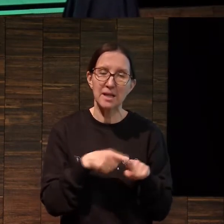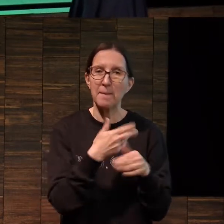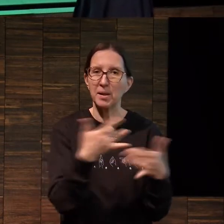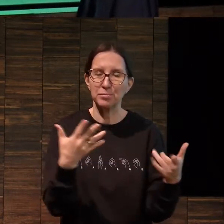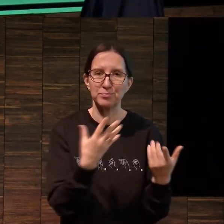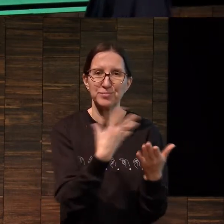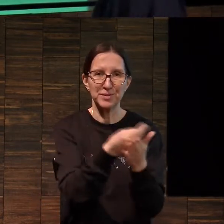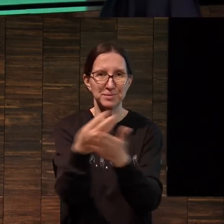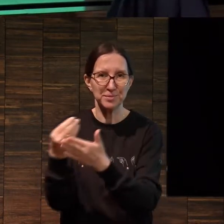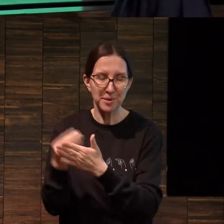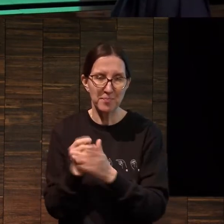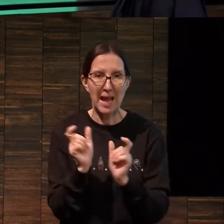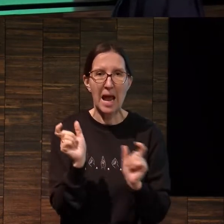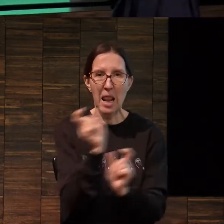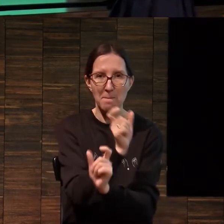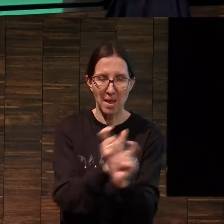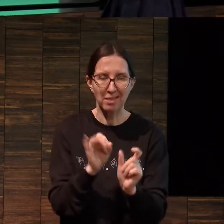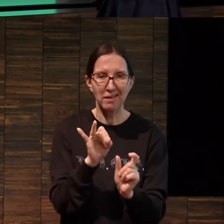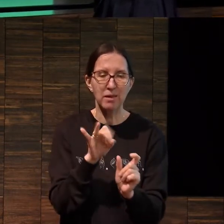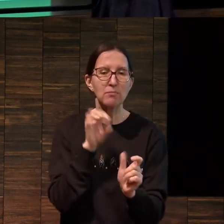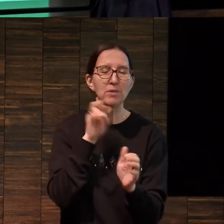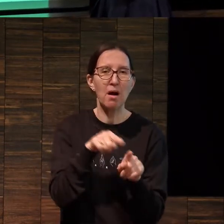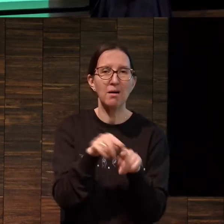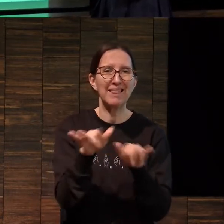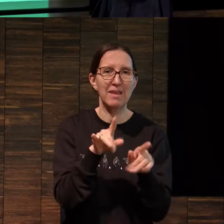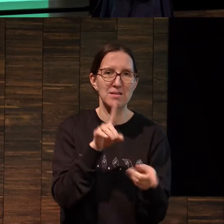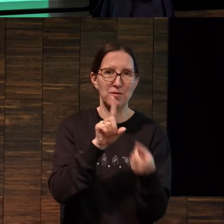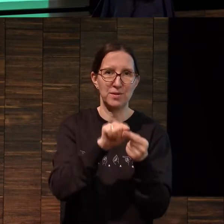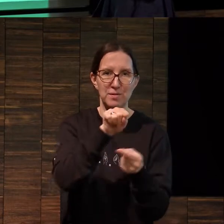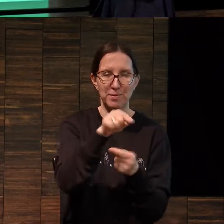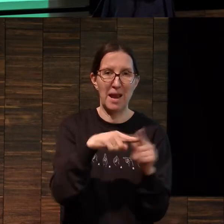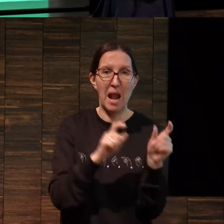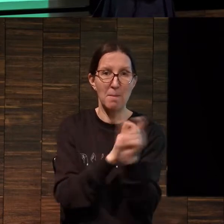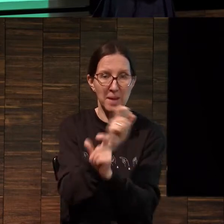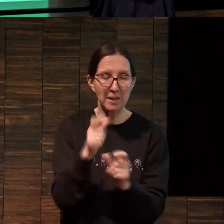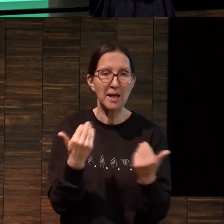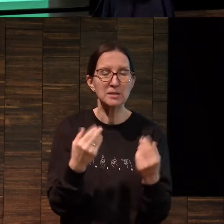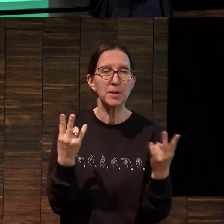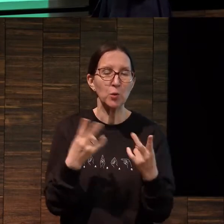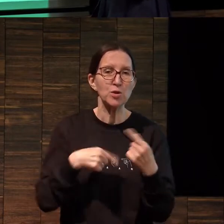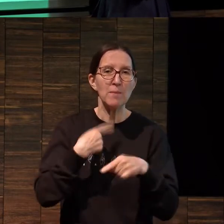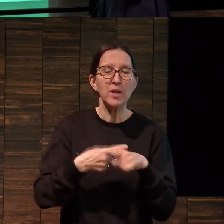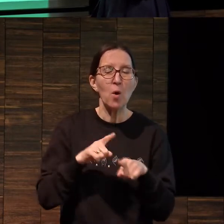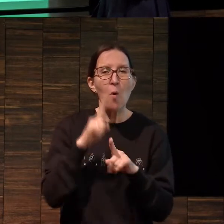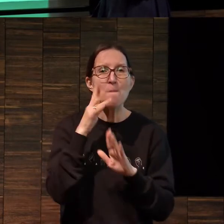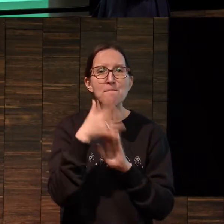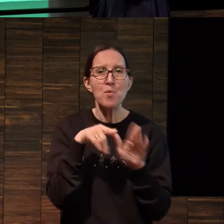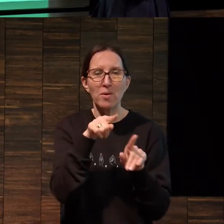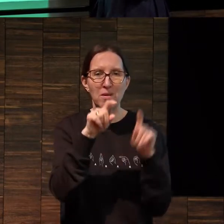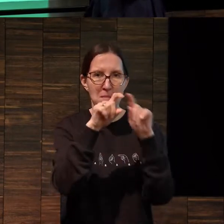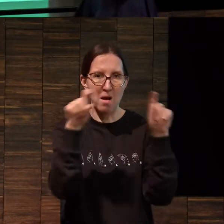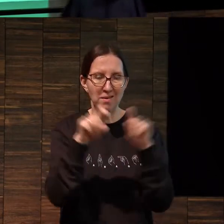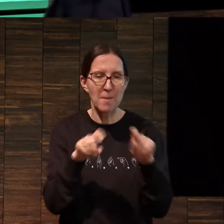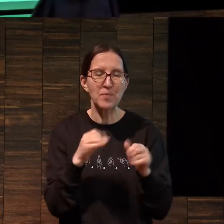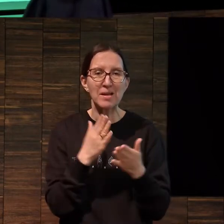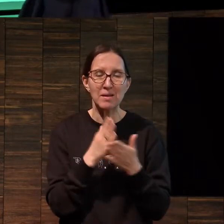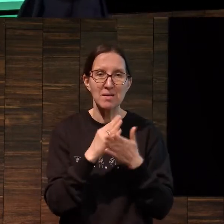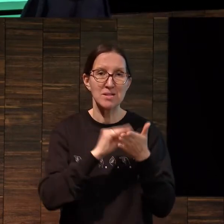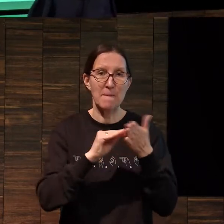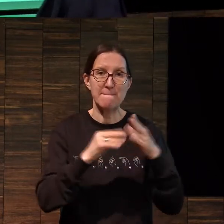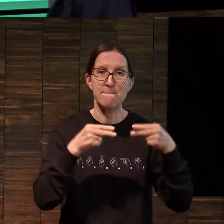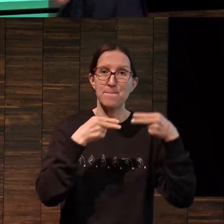We have discussed the types of elements already and the interaction with them. Now I suggest we discuss